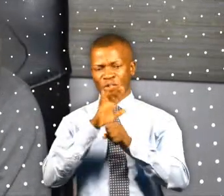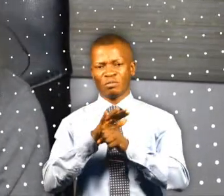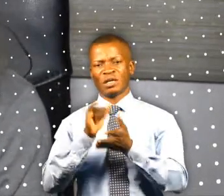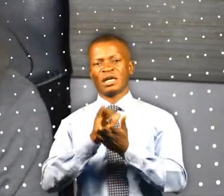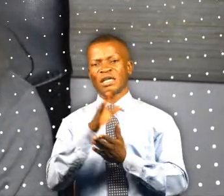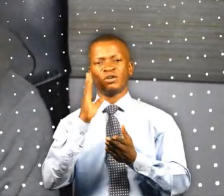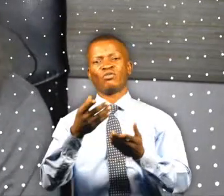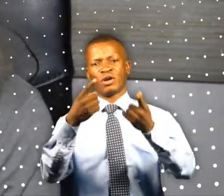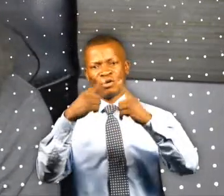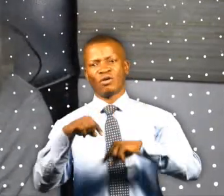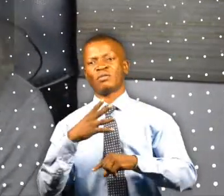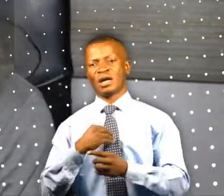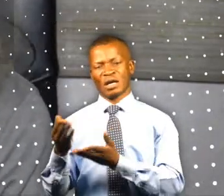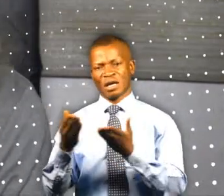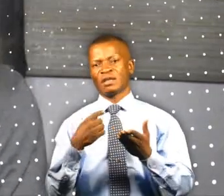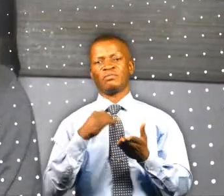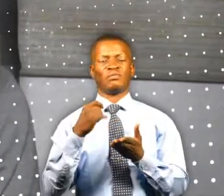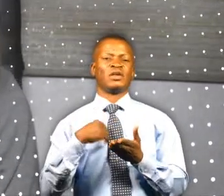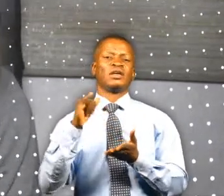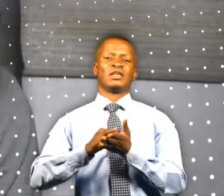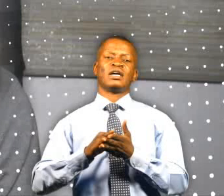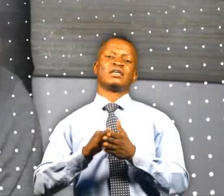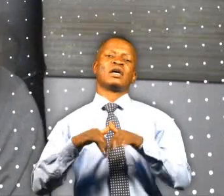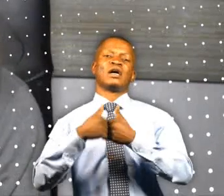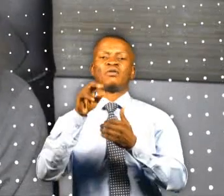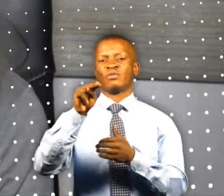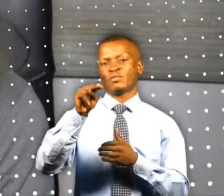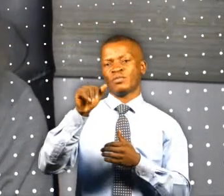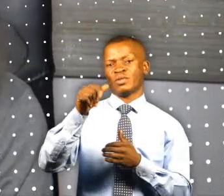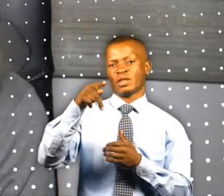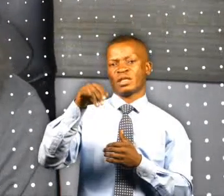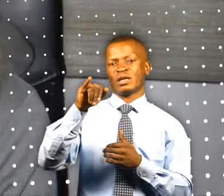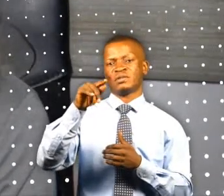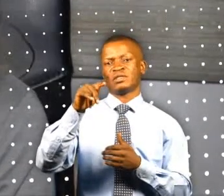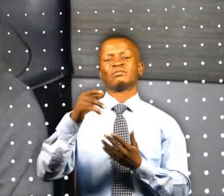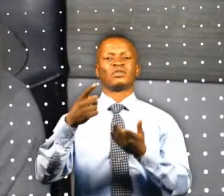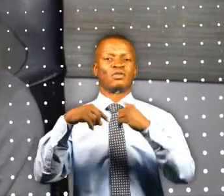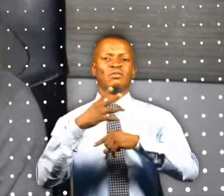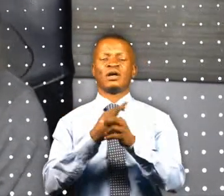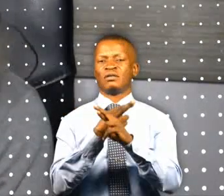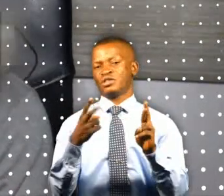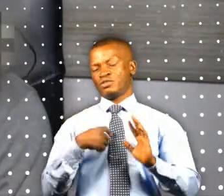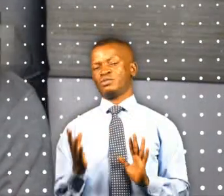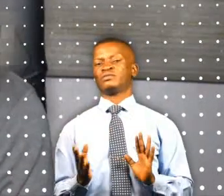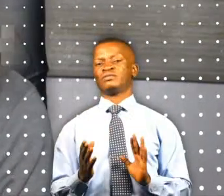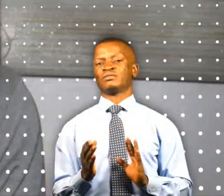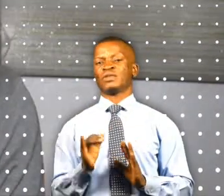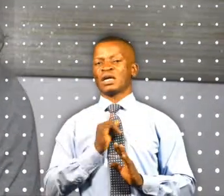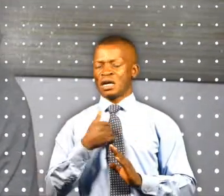okay, they will come. And they'll come and carry me. That was when NAPTIP came and rescued